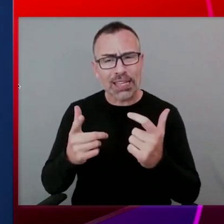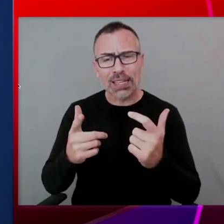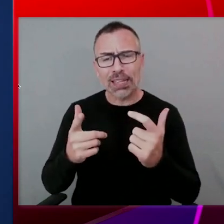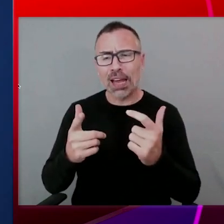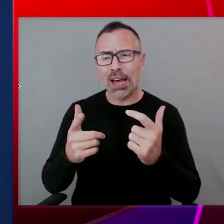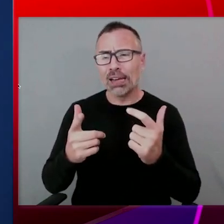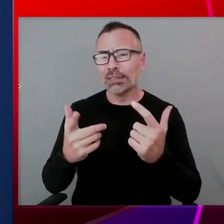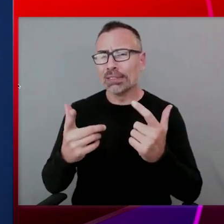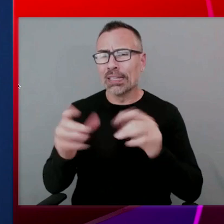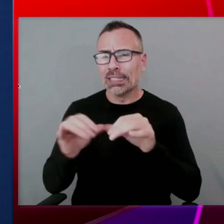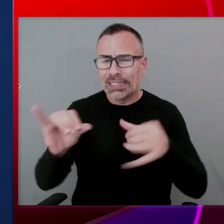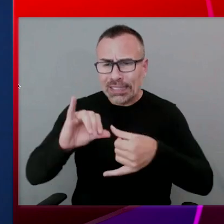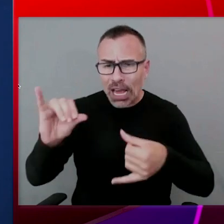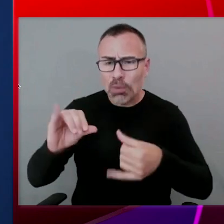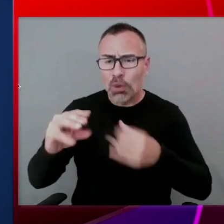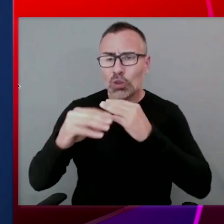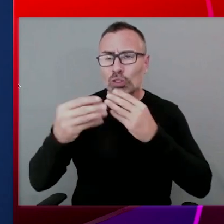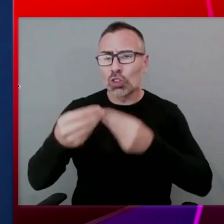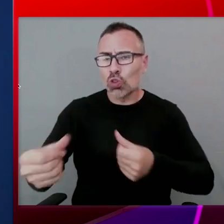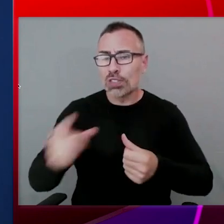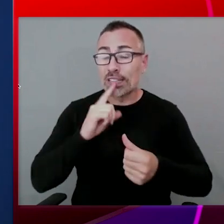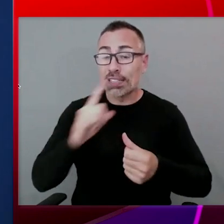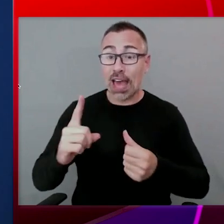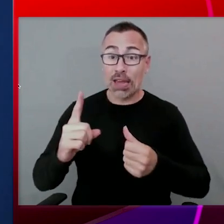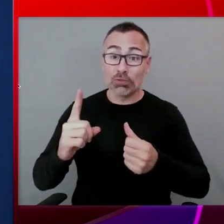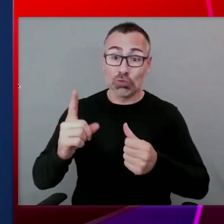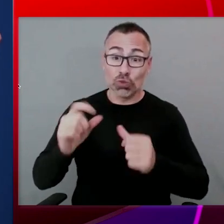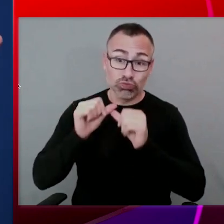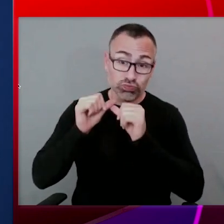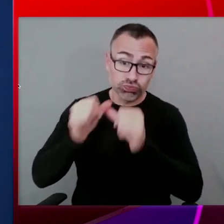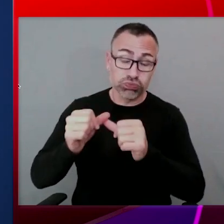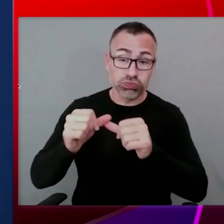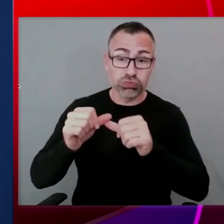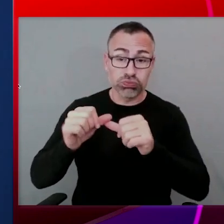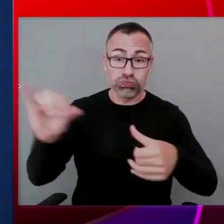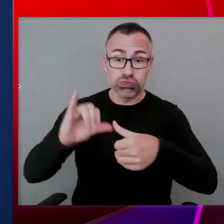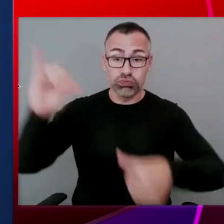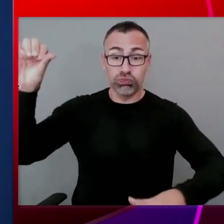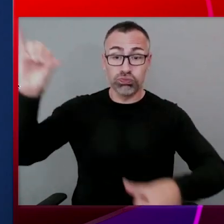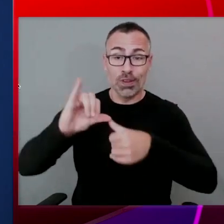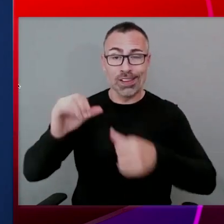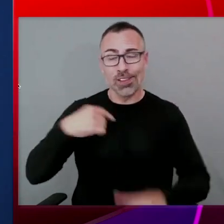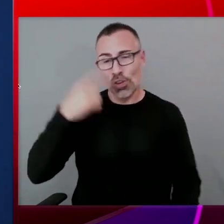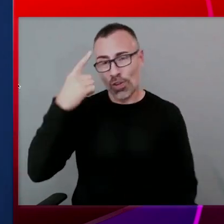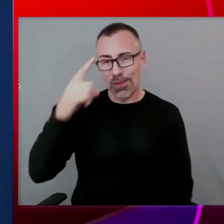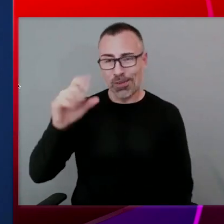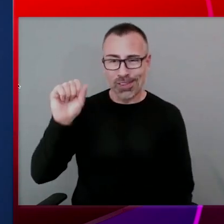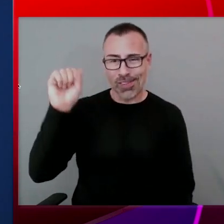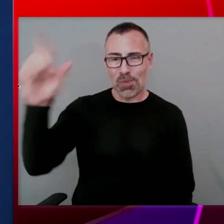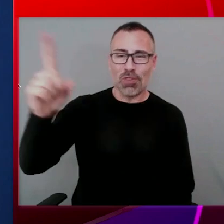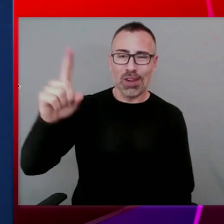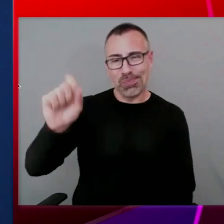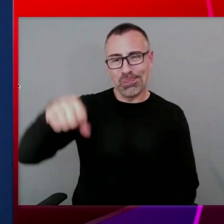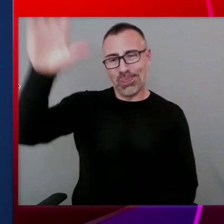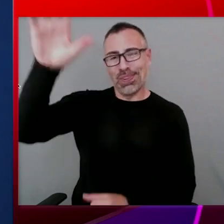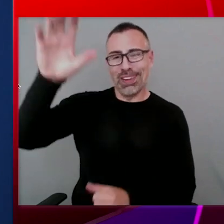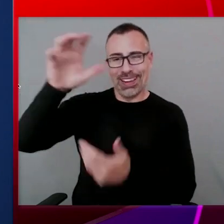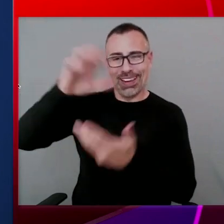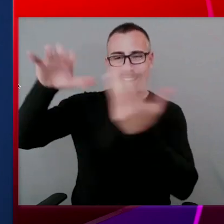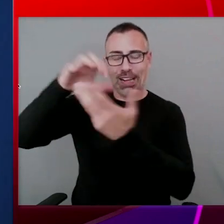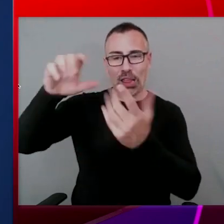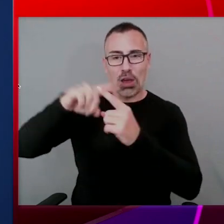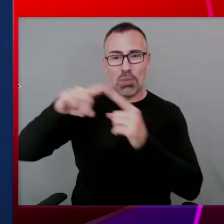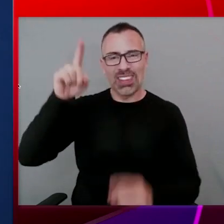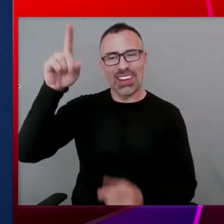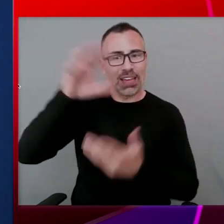solution that is ultimately sustainable? Yeah. People tend to think, oh, well, we'll just throw things over the transom, put it in the cloud, but then the cloud's not going to get so green.